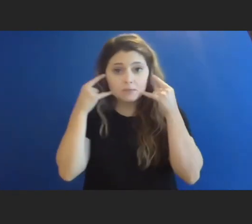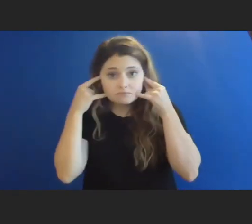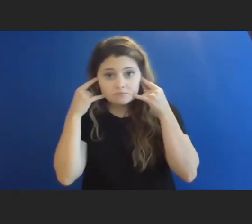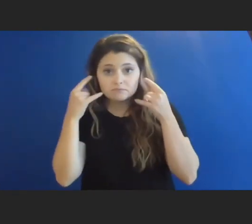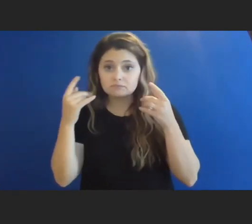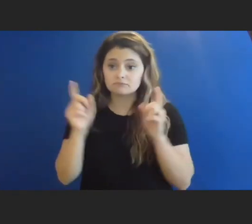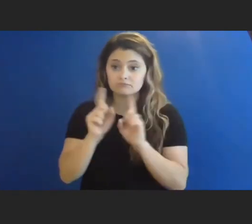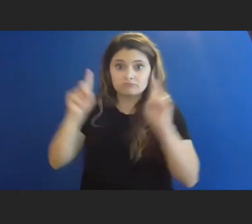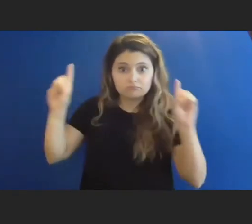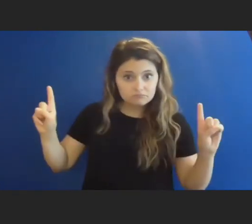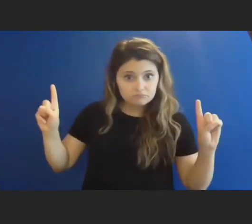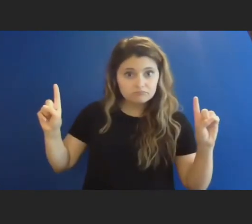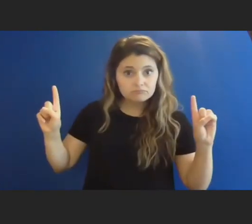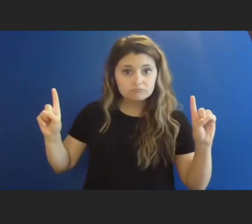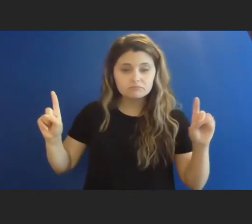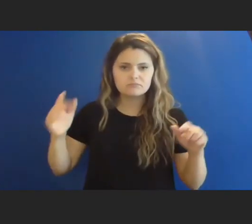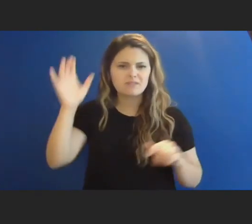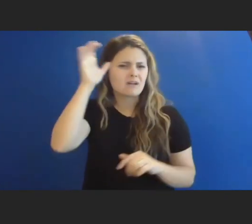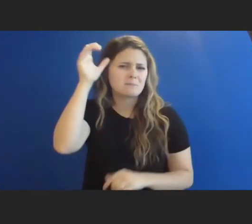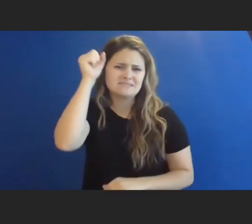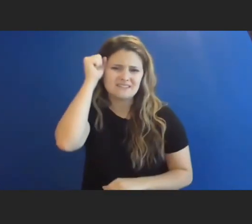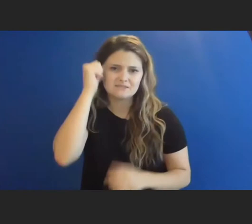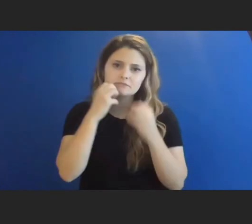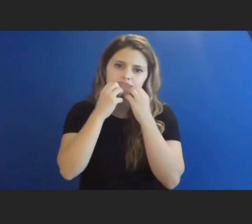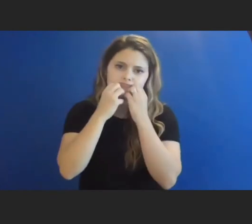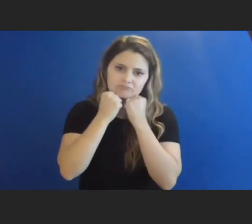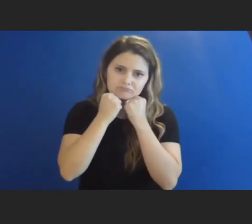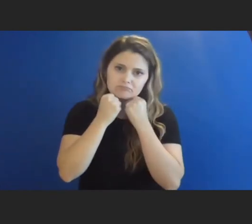physical distancing, common sense matters.